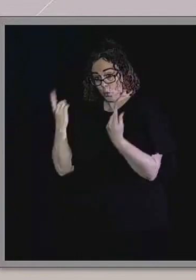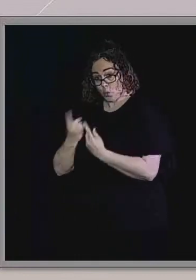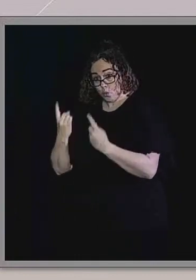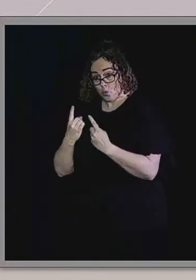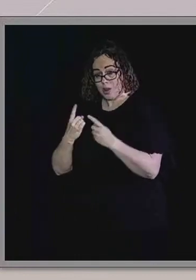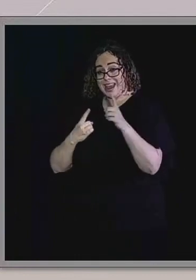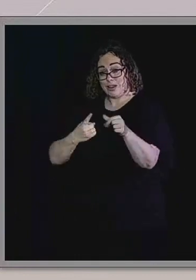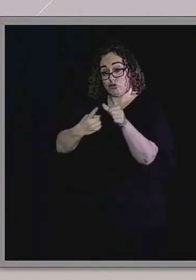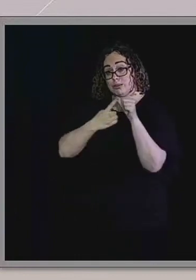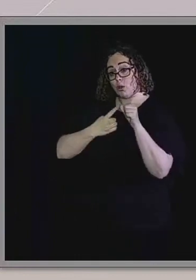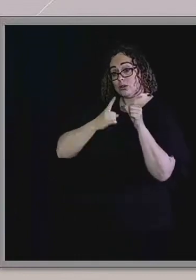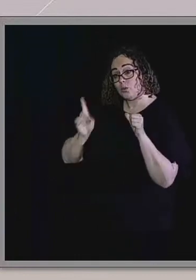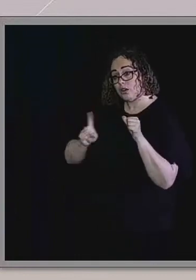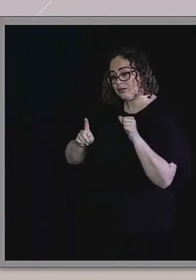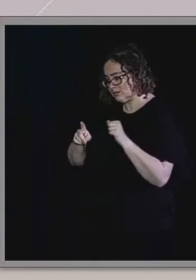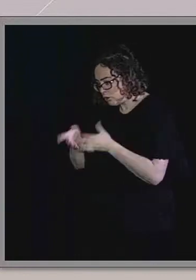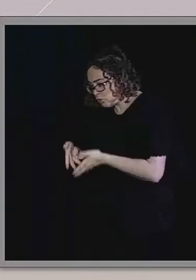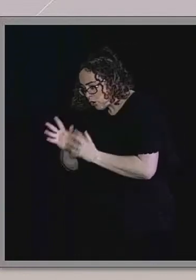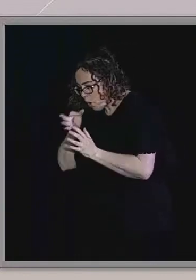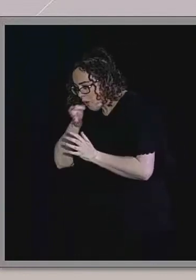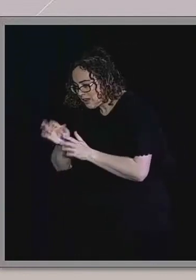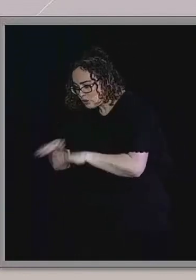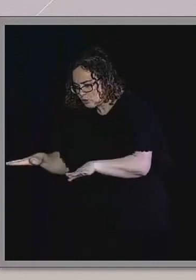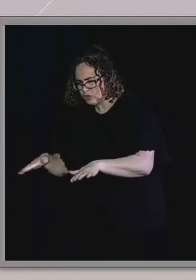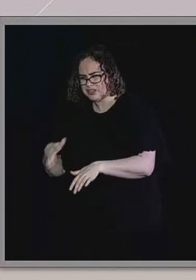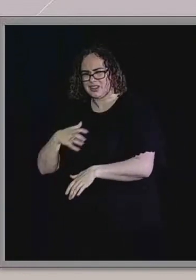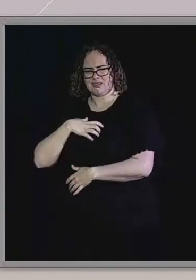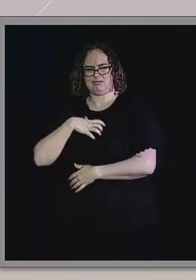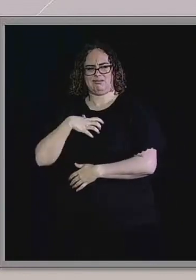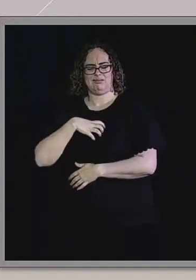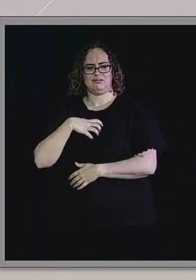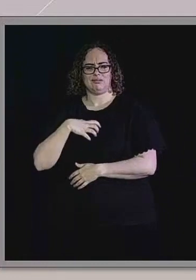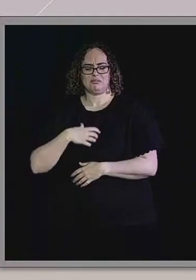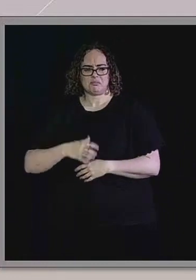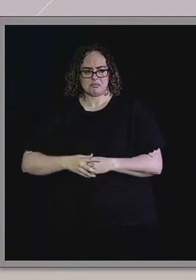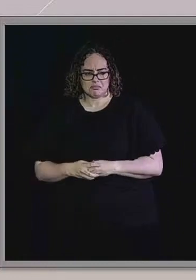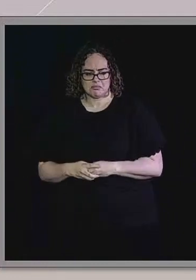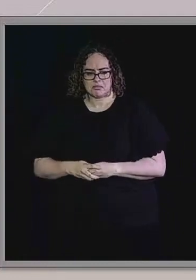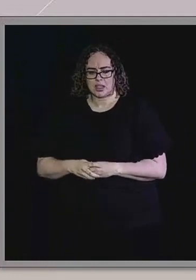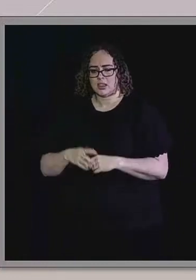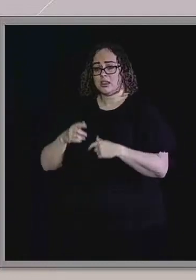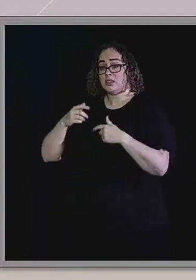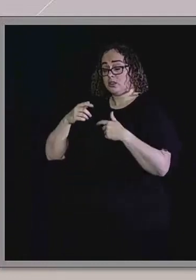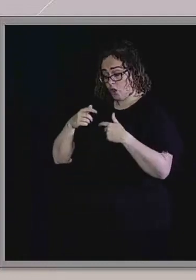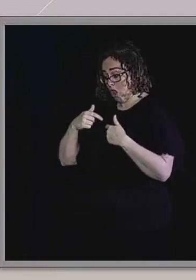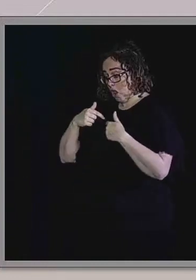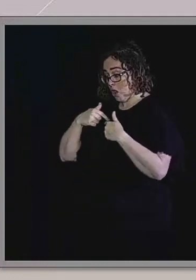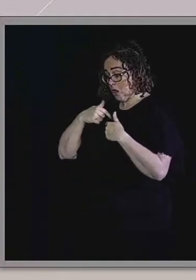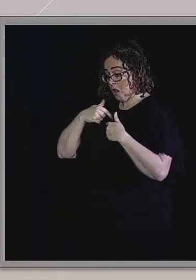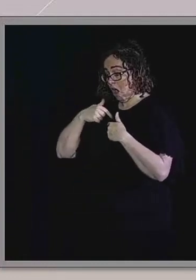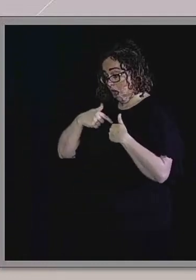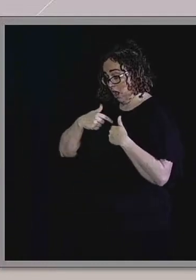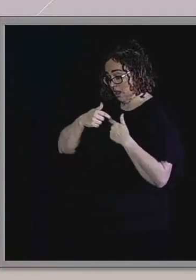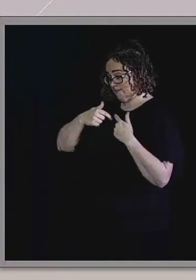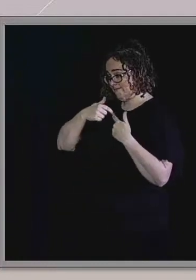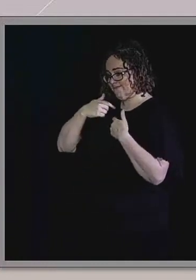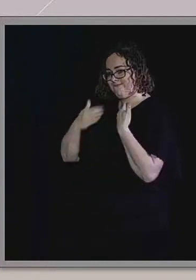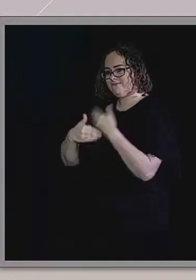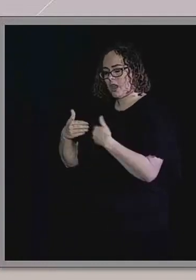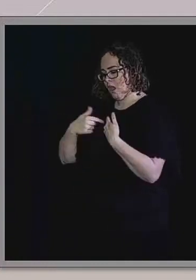kids. So as I've learned over the years talking to my elders, that there is some